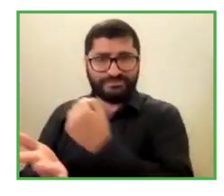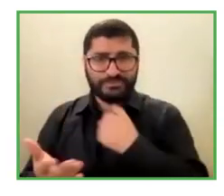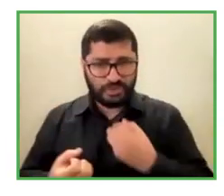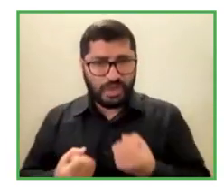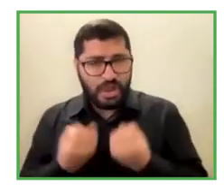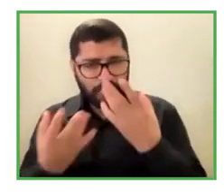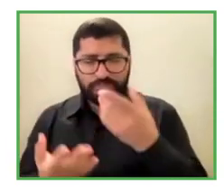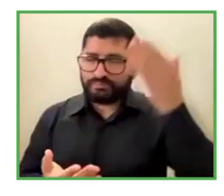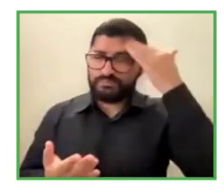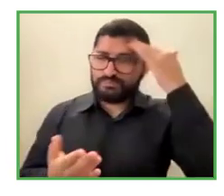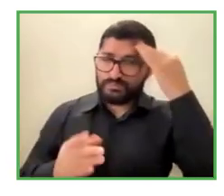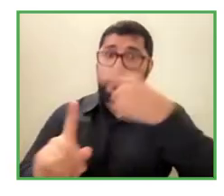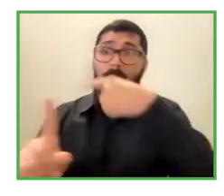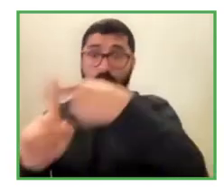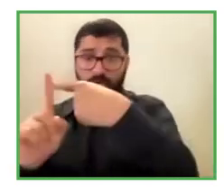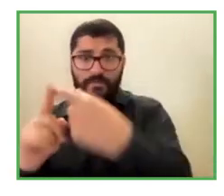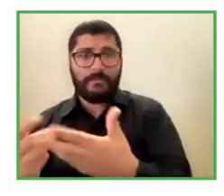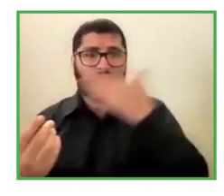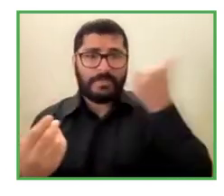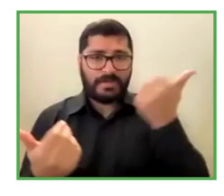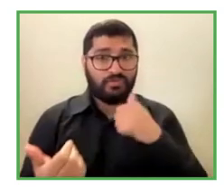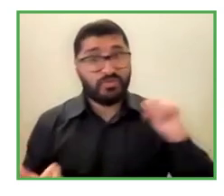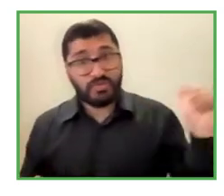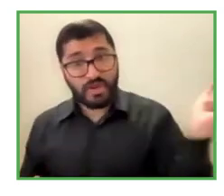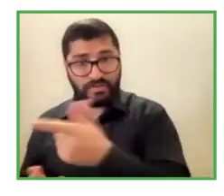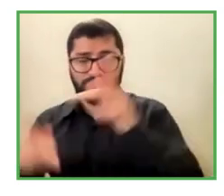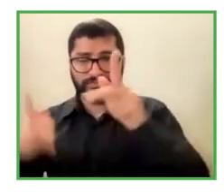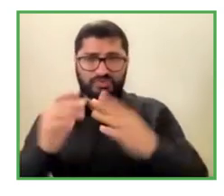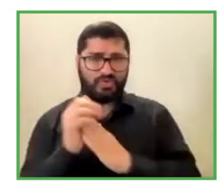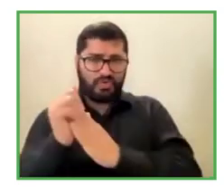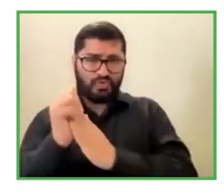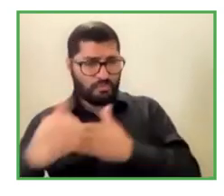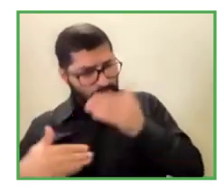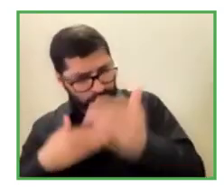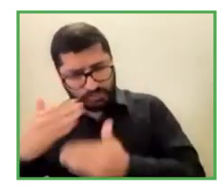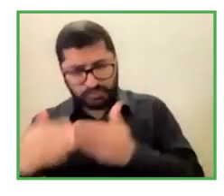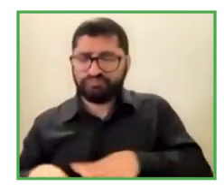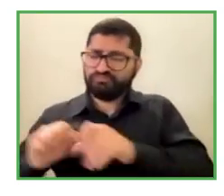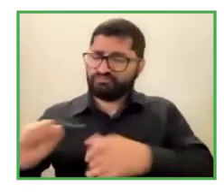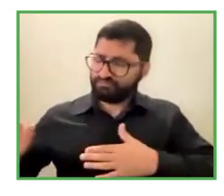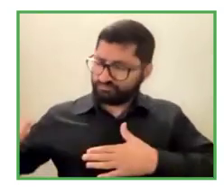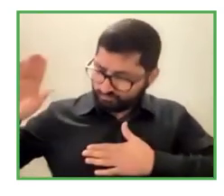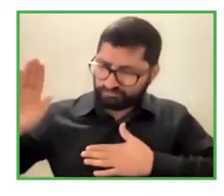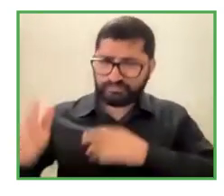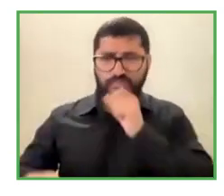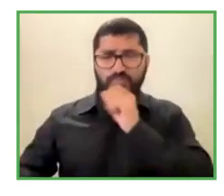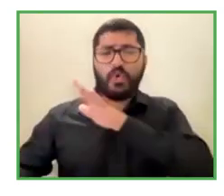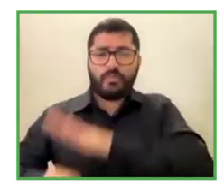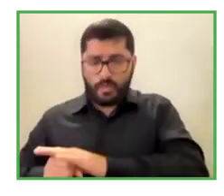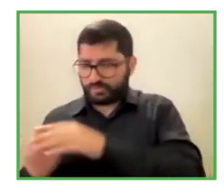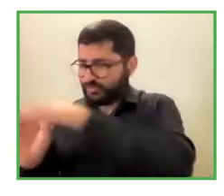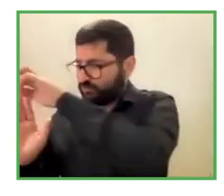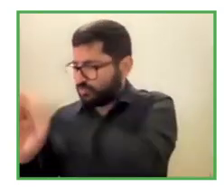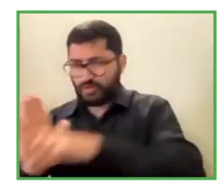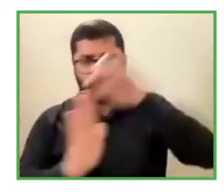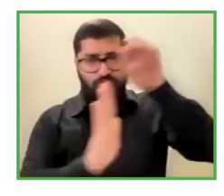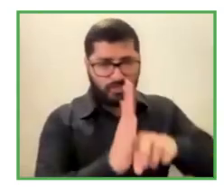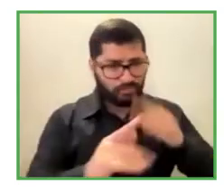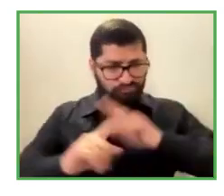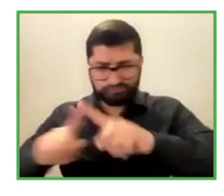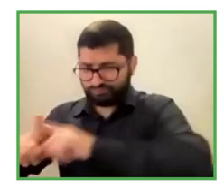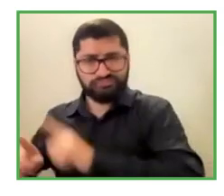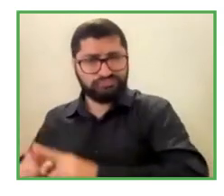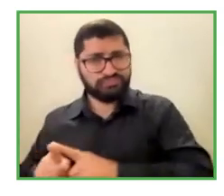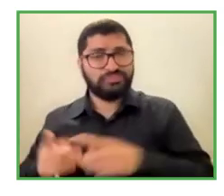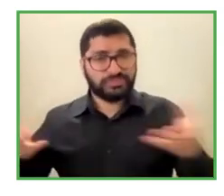we've had the advantage of having committed people with their best attitude and dedicating time to